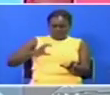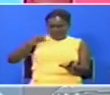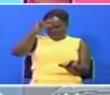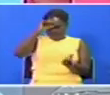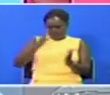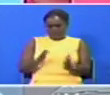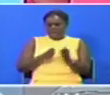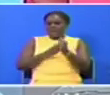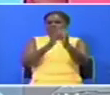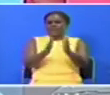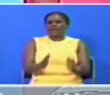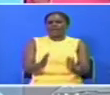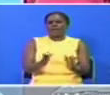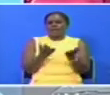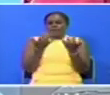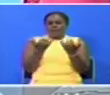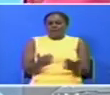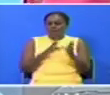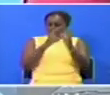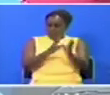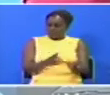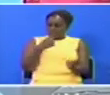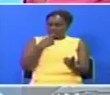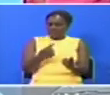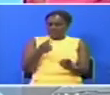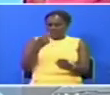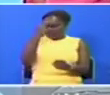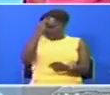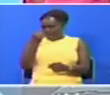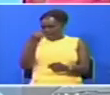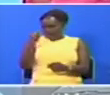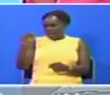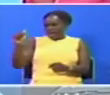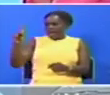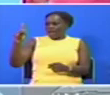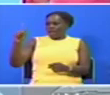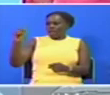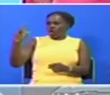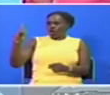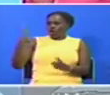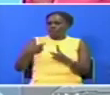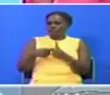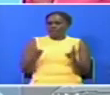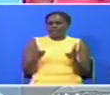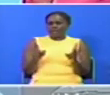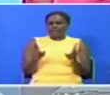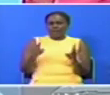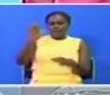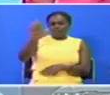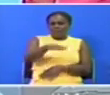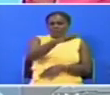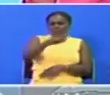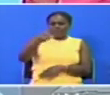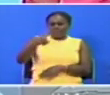whip. But as Murimi Mwangi now reports, Nanok and his team already have a full entry, beginning with the push for Parliament to pass